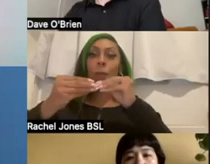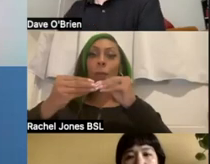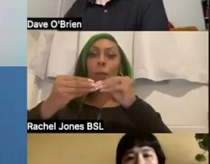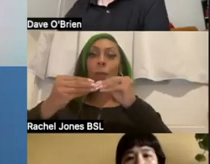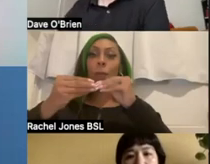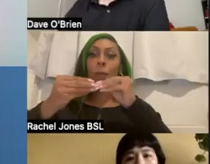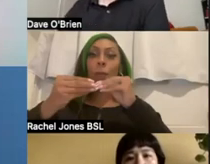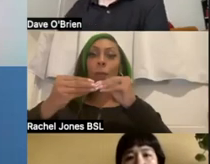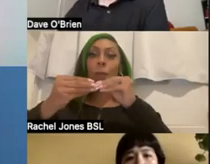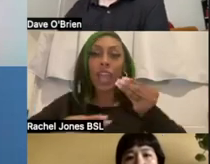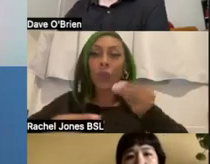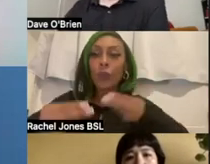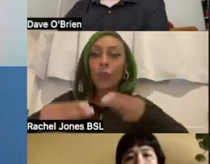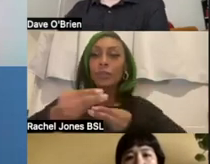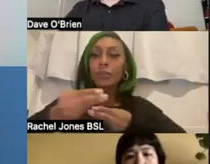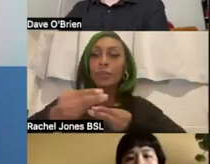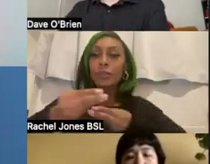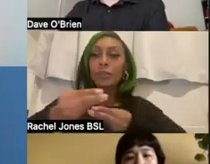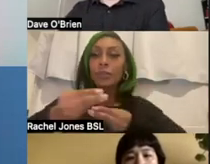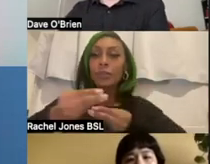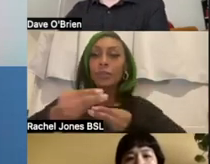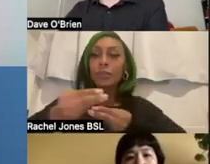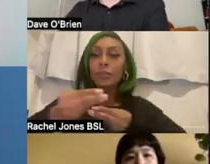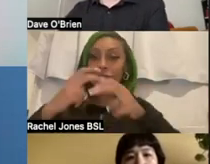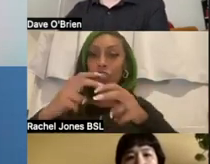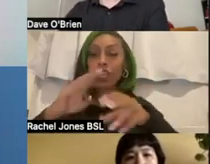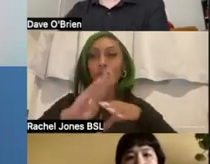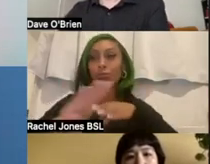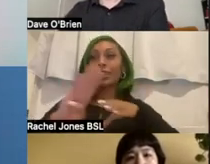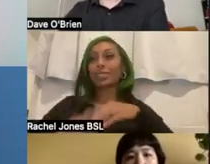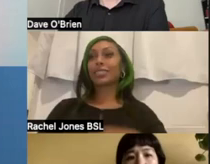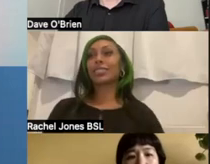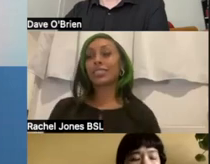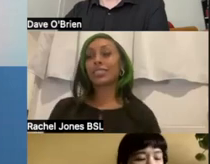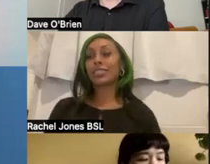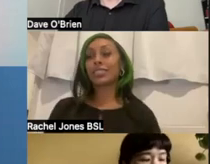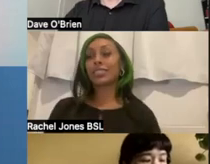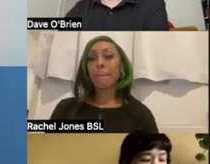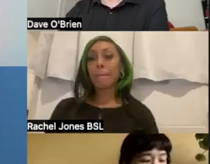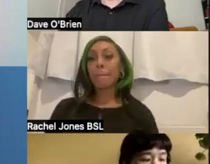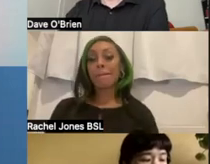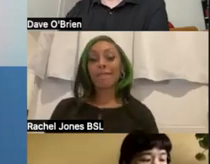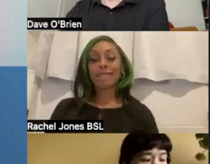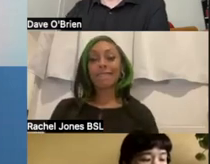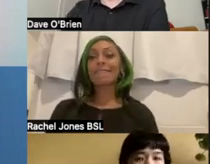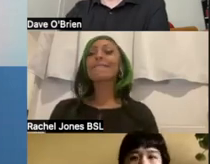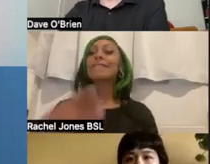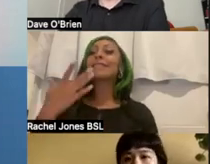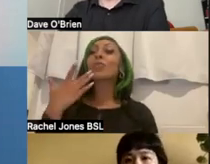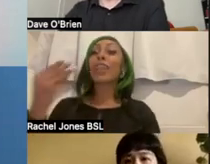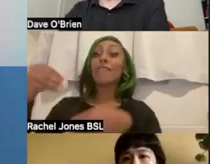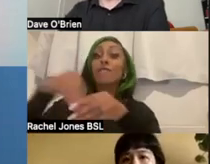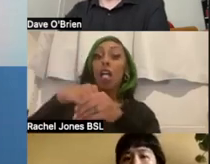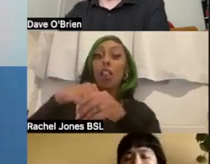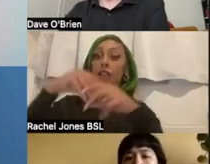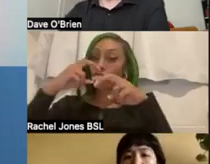I think when involved in research of this kind, transparency and doing the research ethically should be